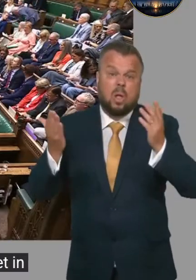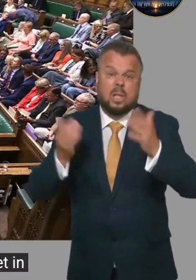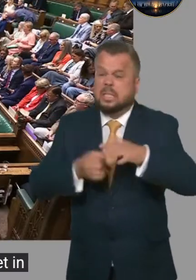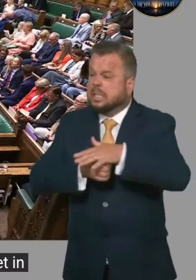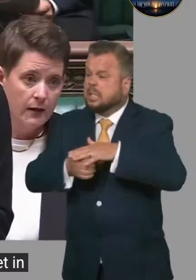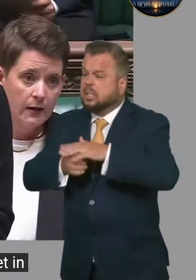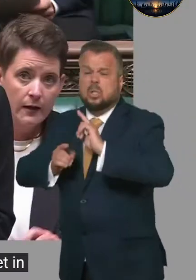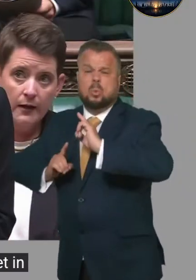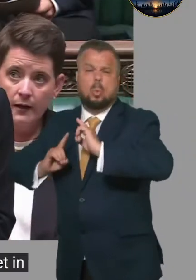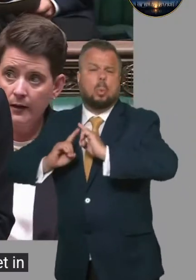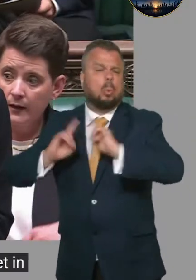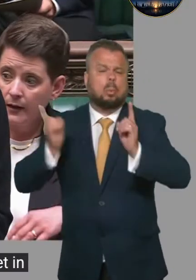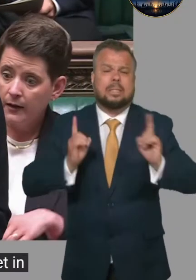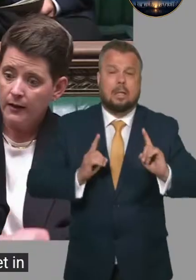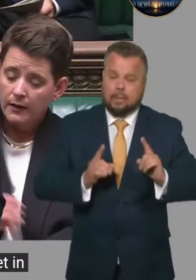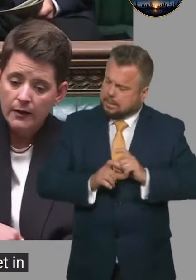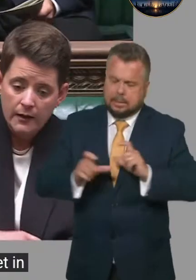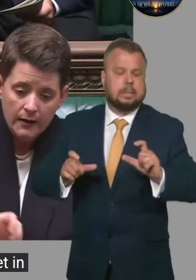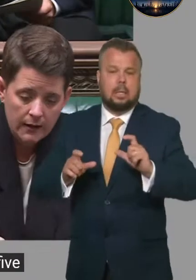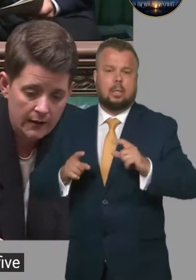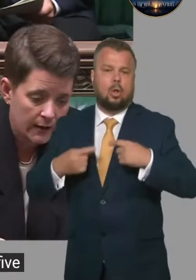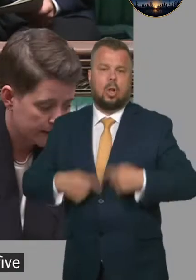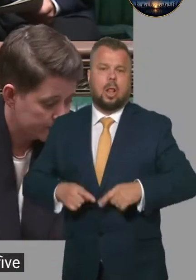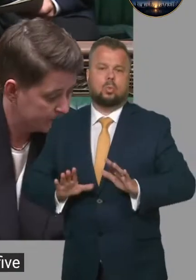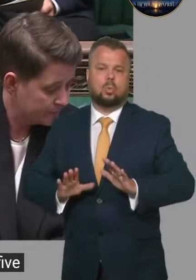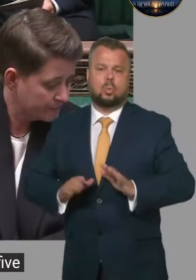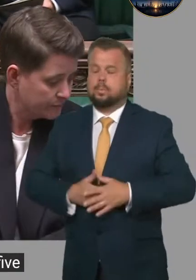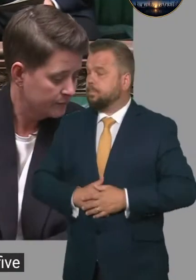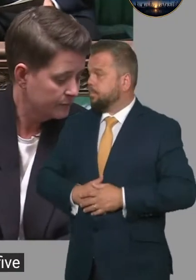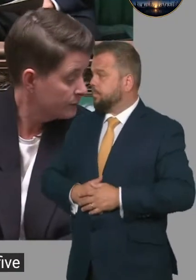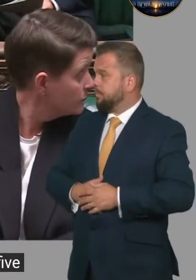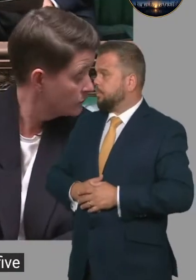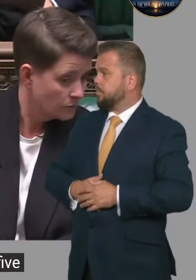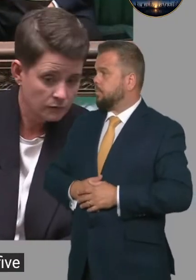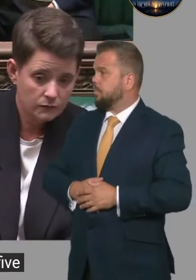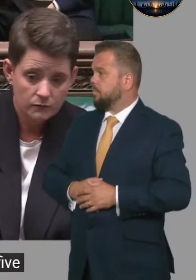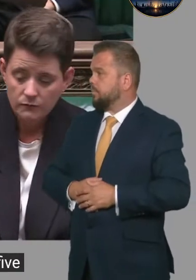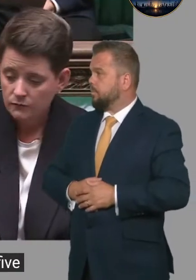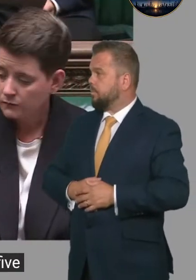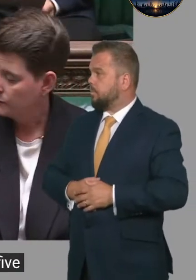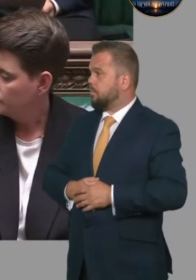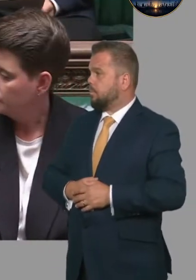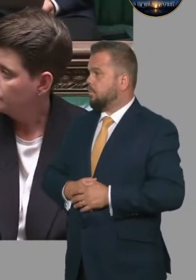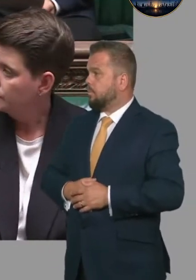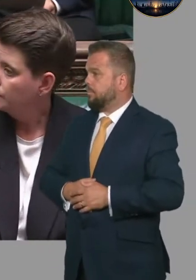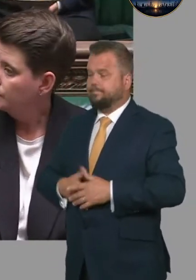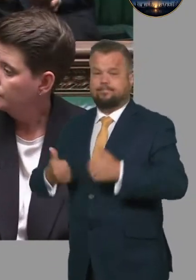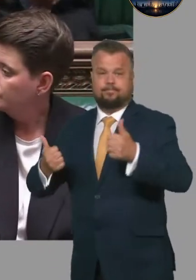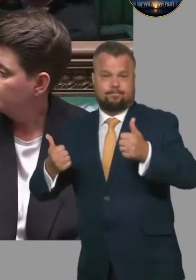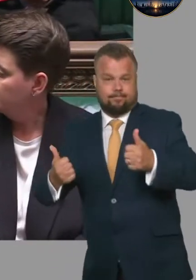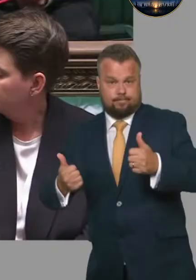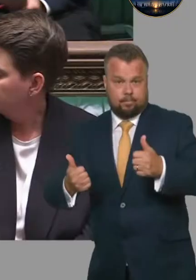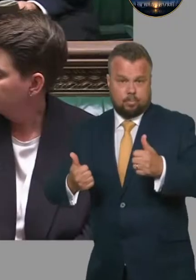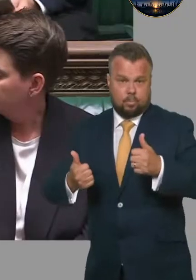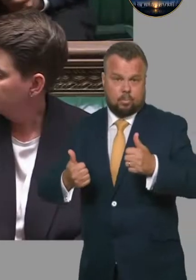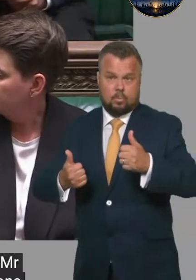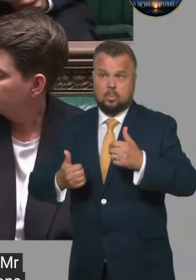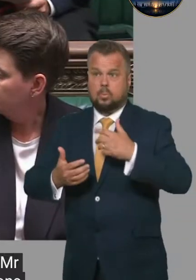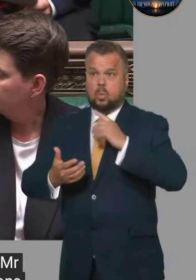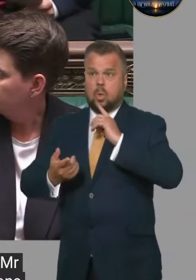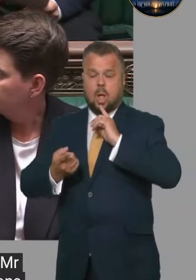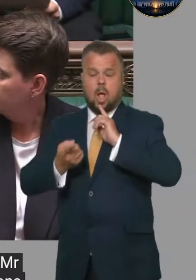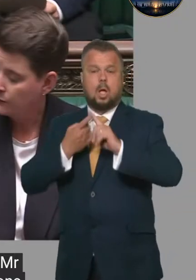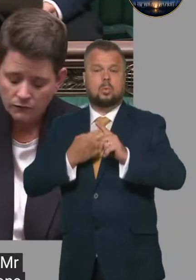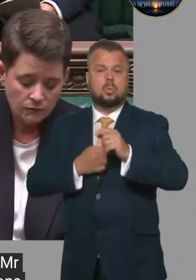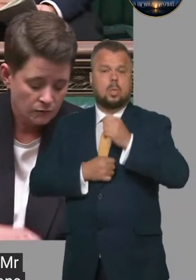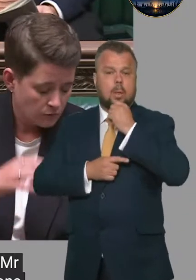answer questions 5 and 10 together. Tackling child poverty is a moral mission for this Labour government. Background should not determine what you